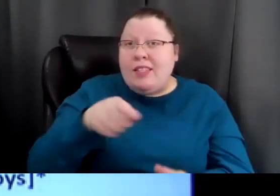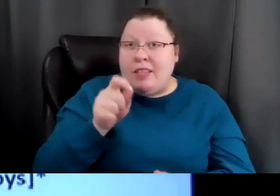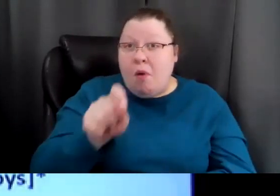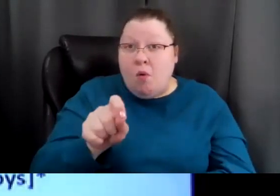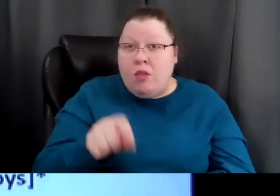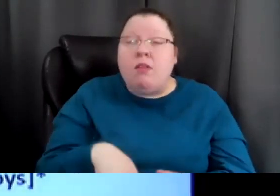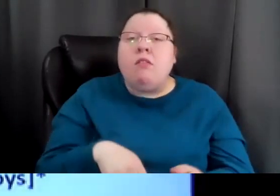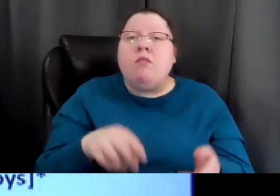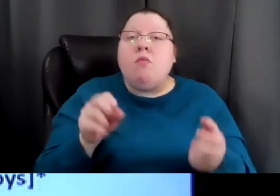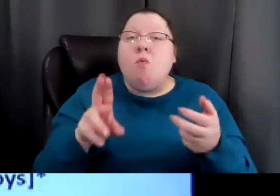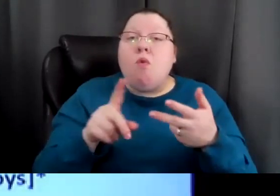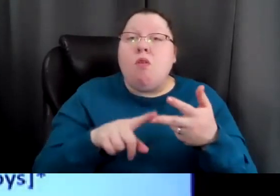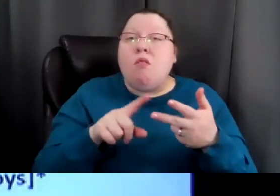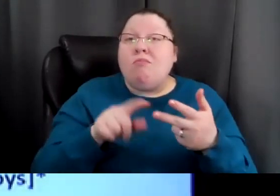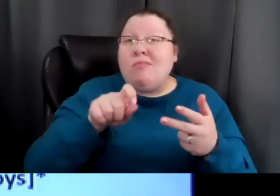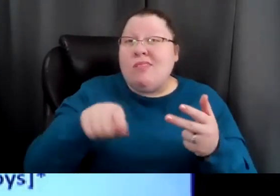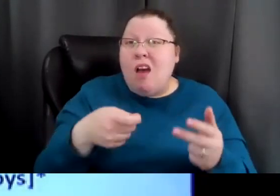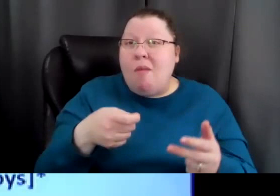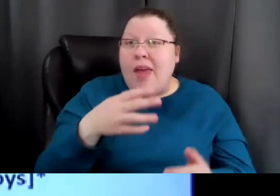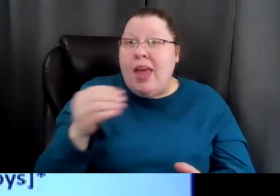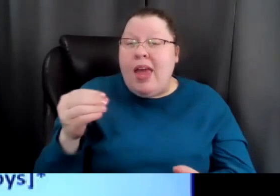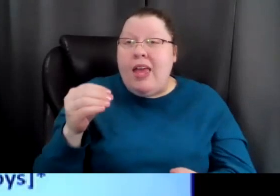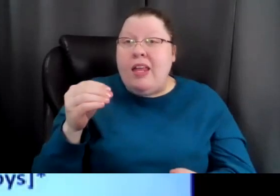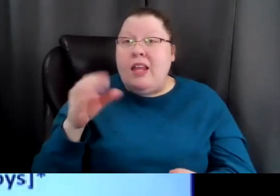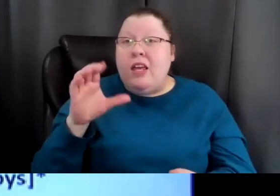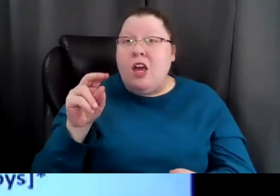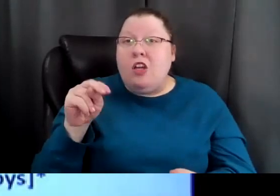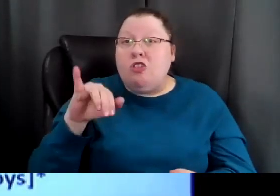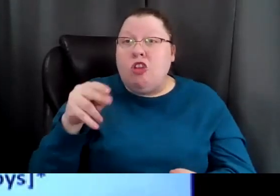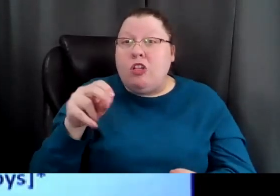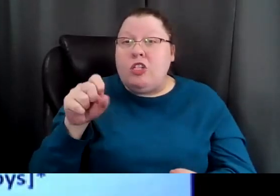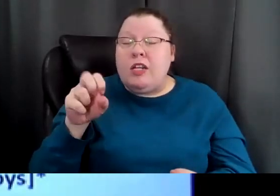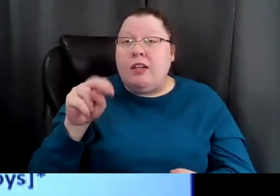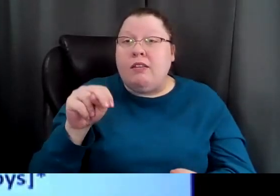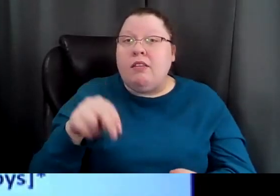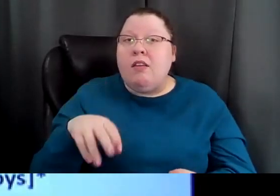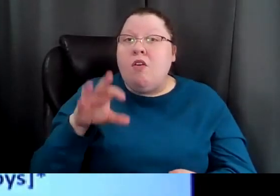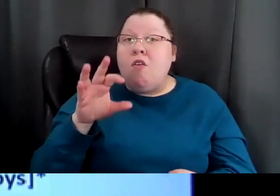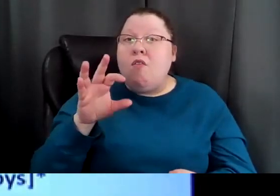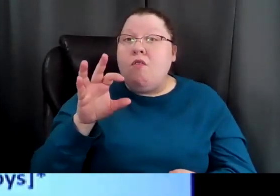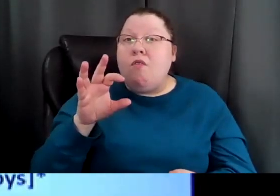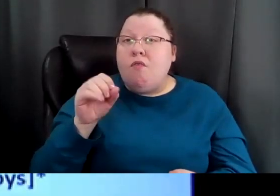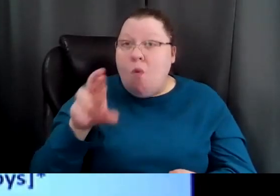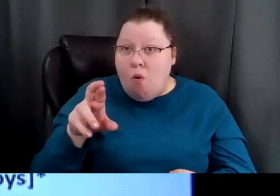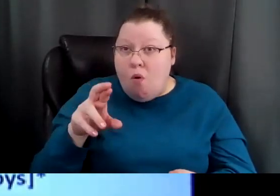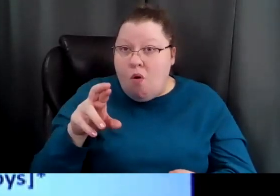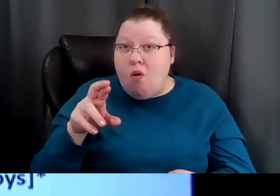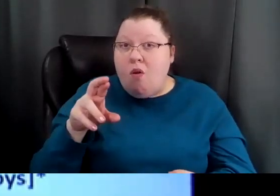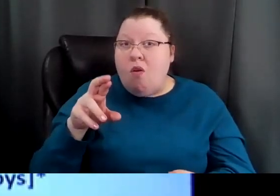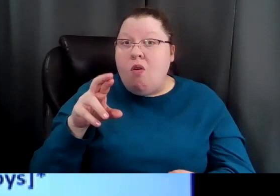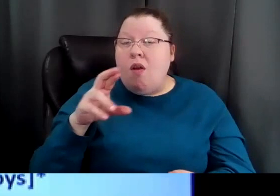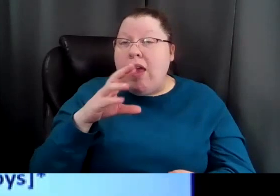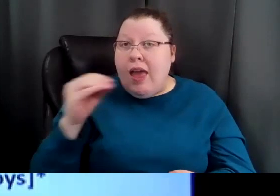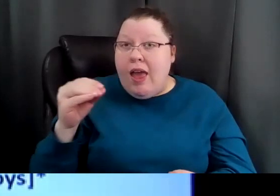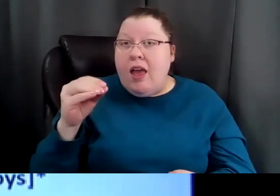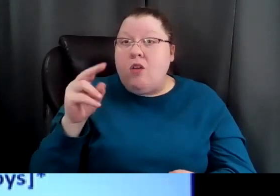semicolon, or use a comma and one of our conjunctions, for, and, nor, but, or, yet, or